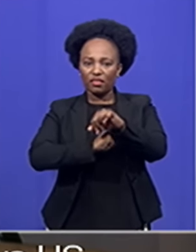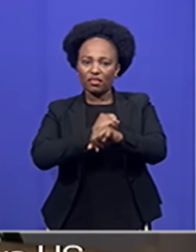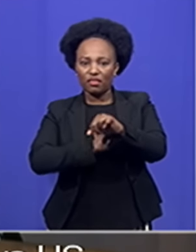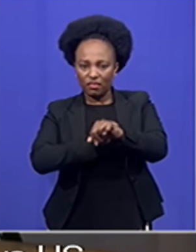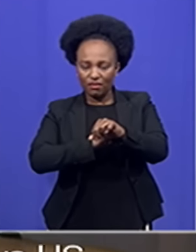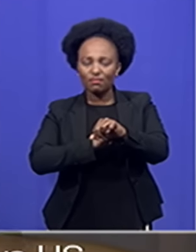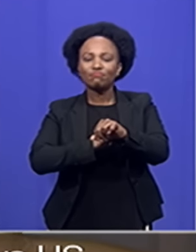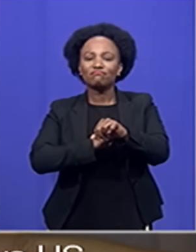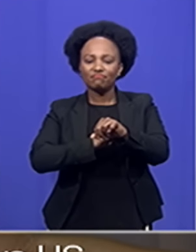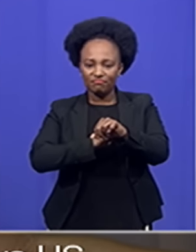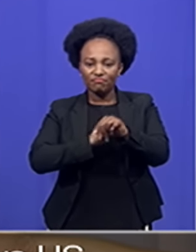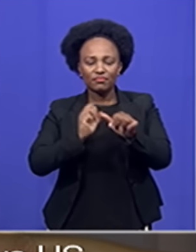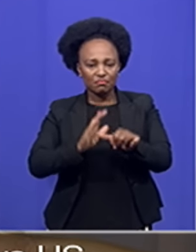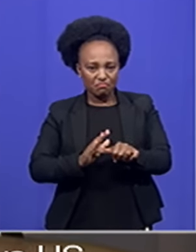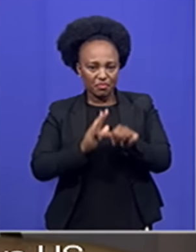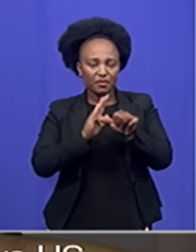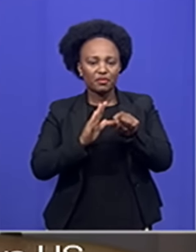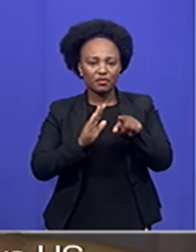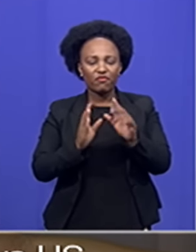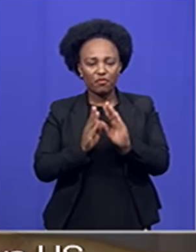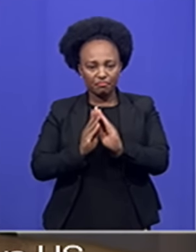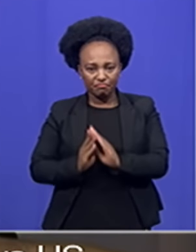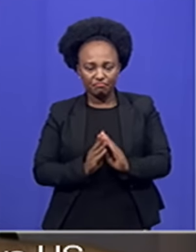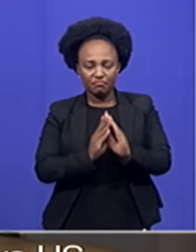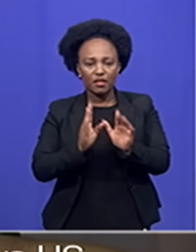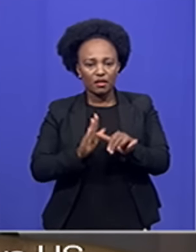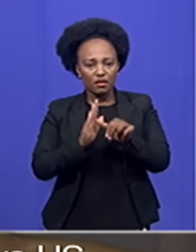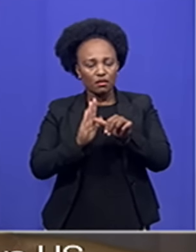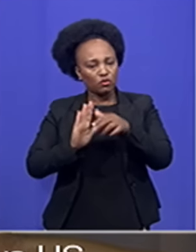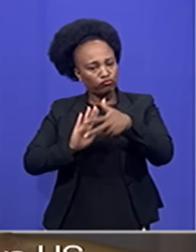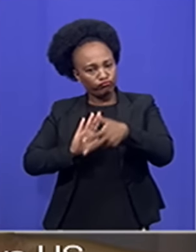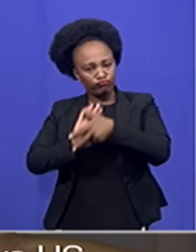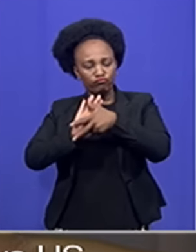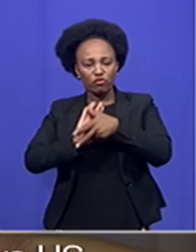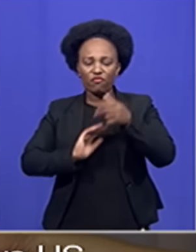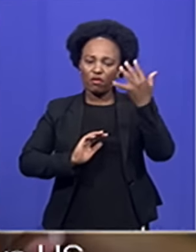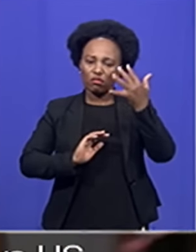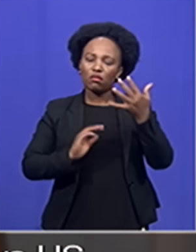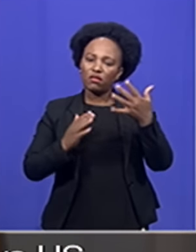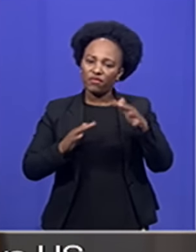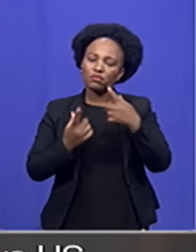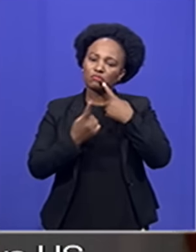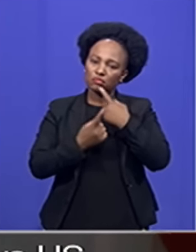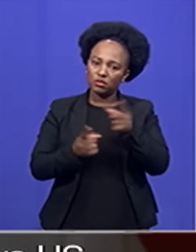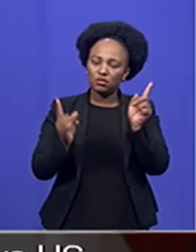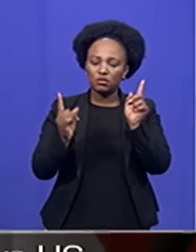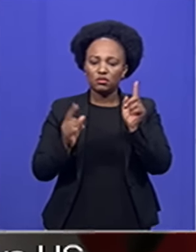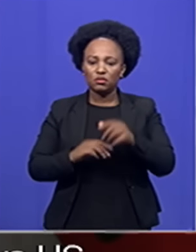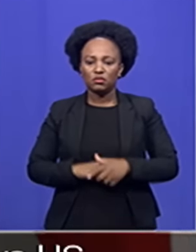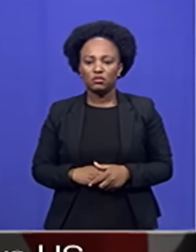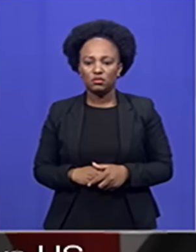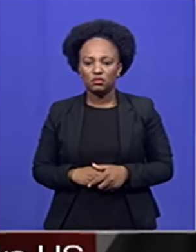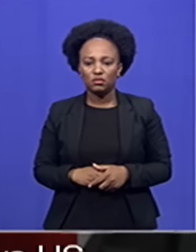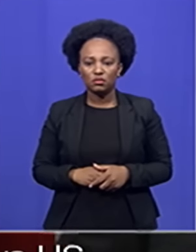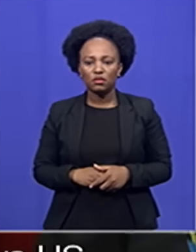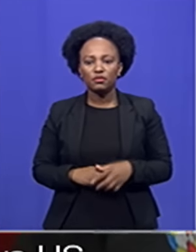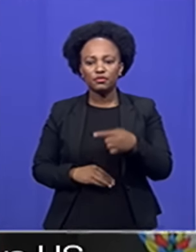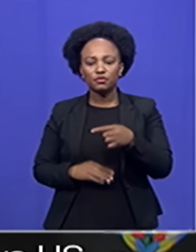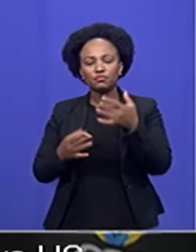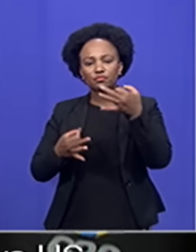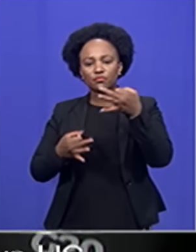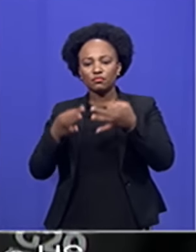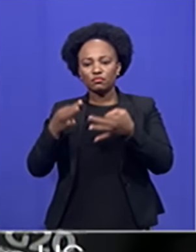tshwana ke gore ke sone se se botlhokwa thata mo kopanong a e fetisiwe ke ka mo boneng e feta ka teng go le bjalo le sa bolela ka dipolotiki